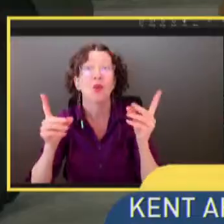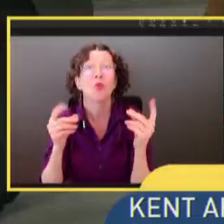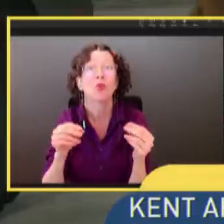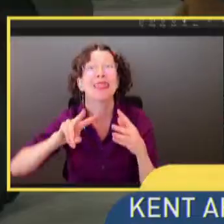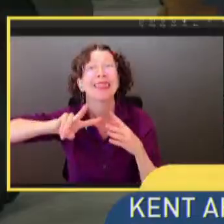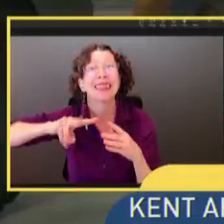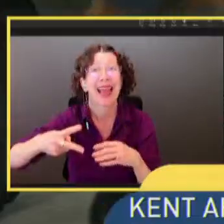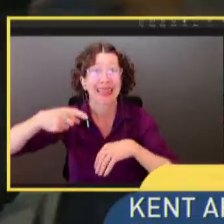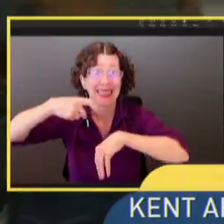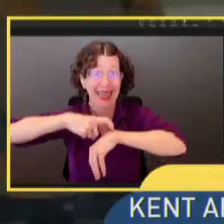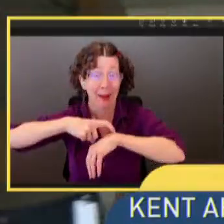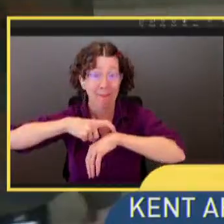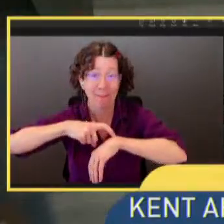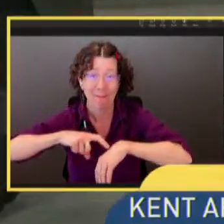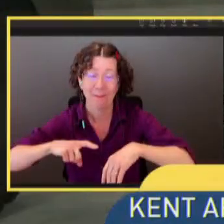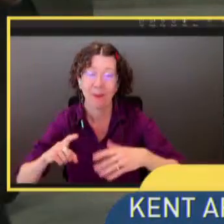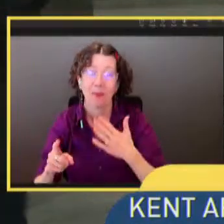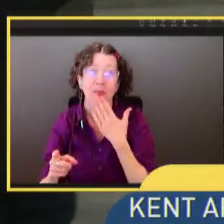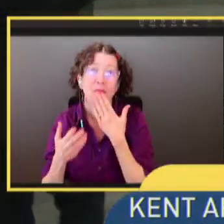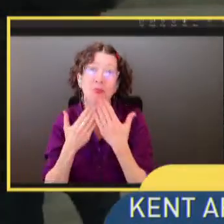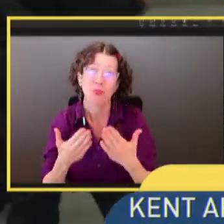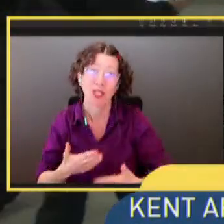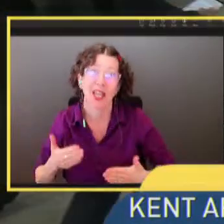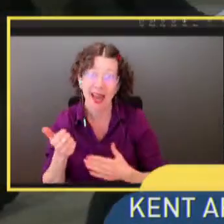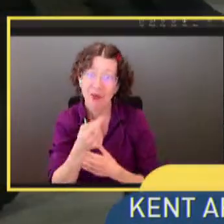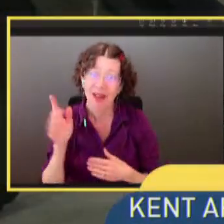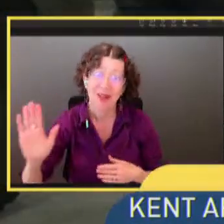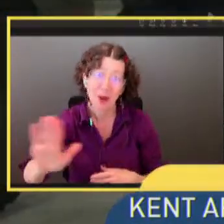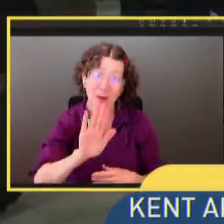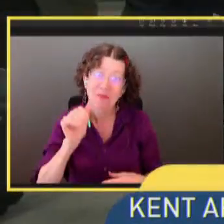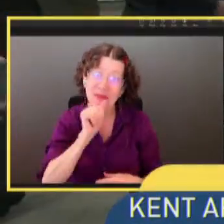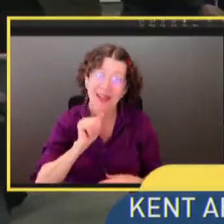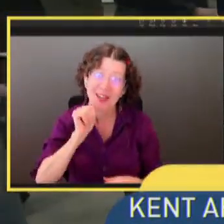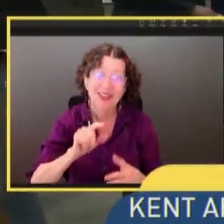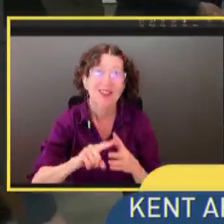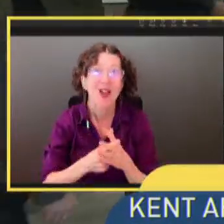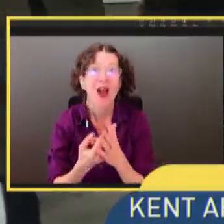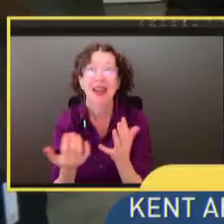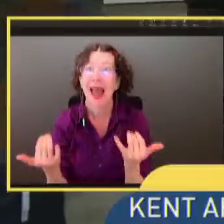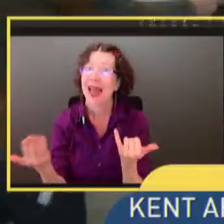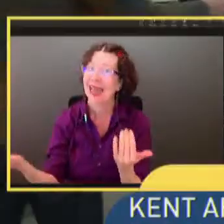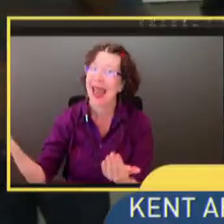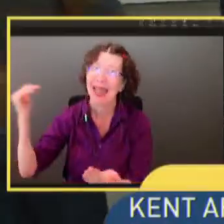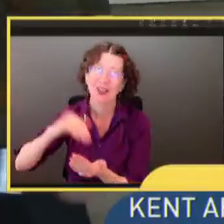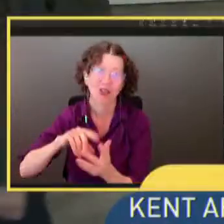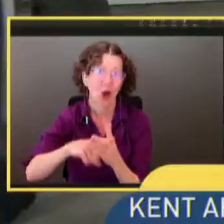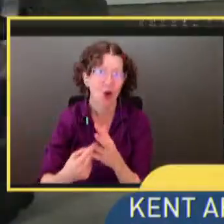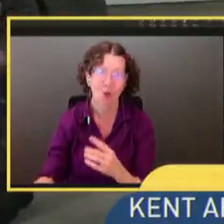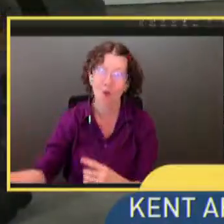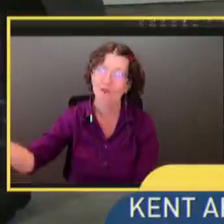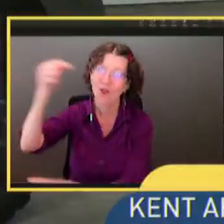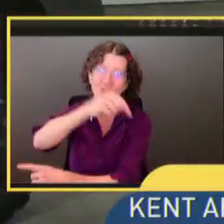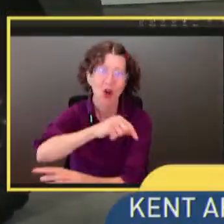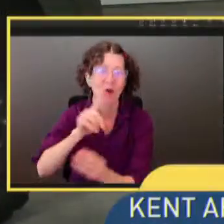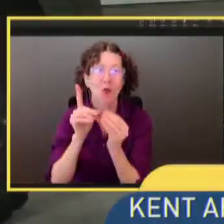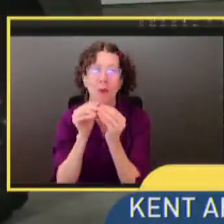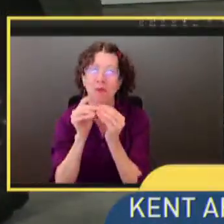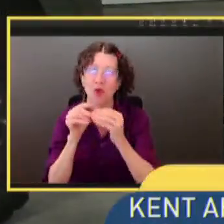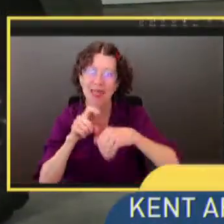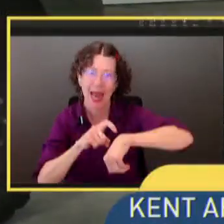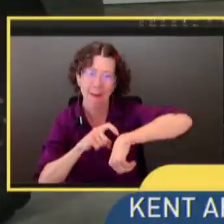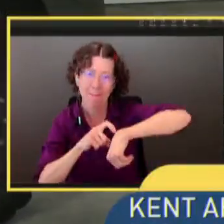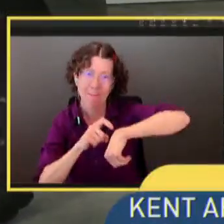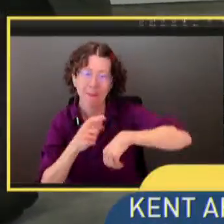we deeply appreciate our friends at TVW who do fantastic work, and so. There was a little glitch, but my understanding is the TVW stream is good to